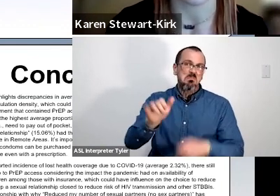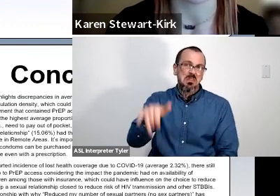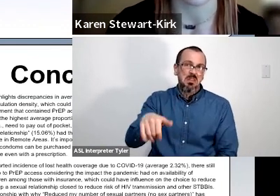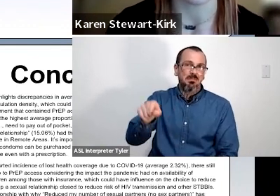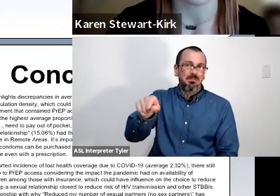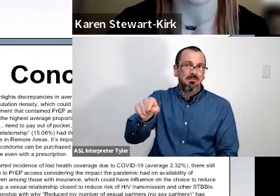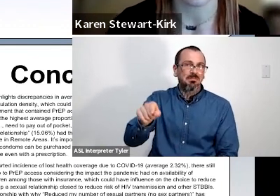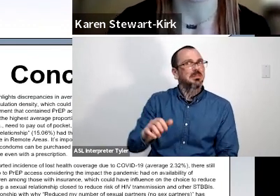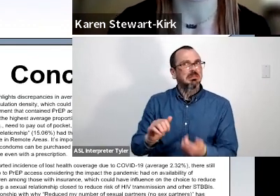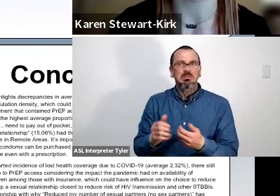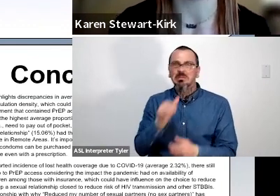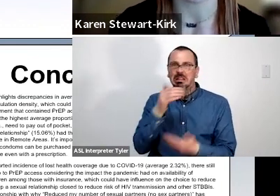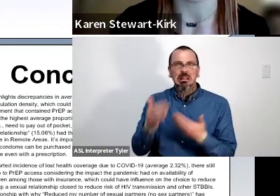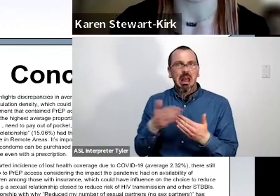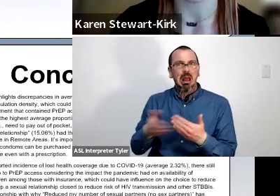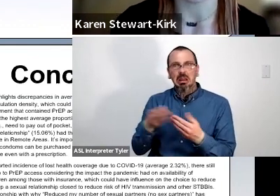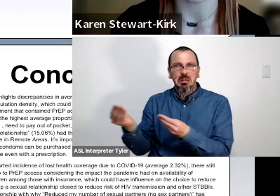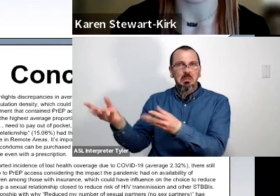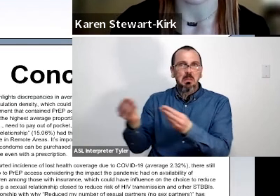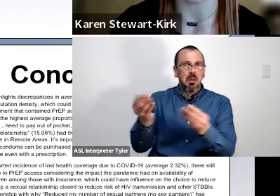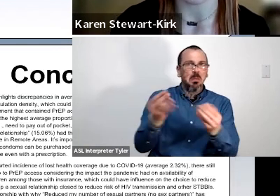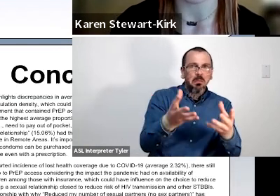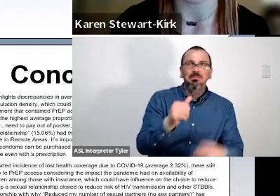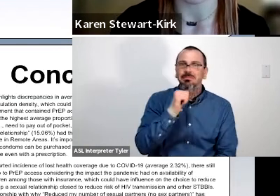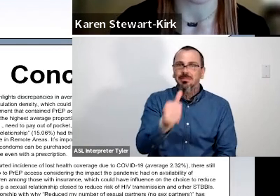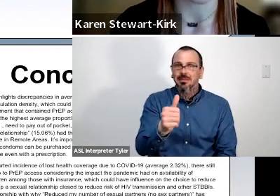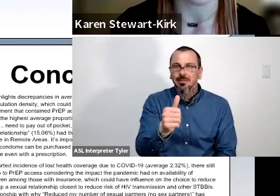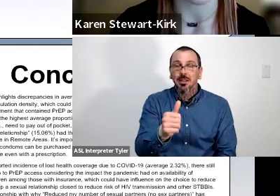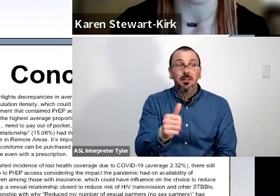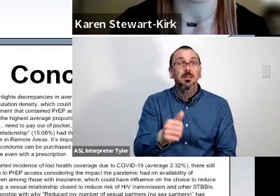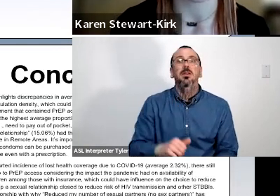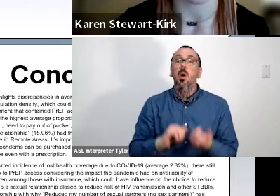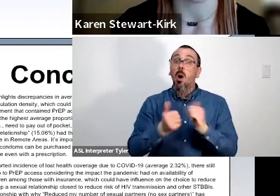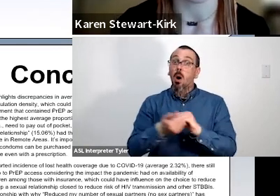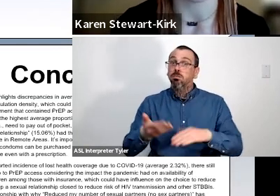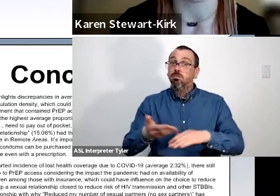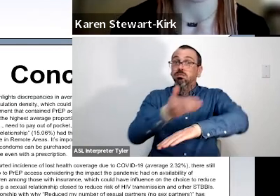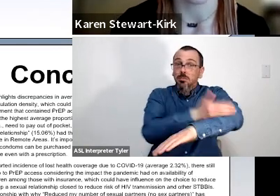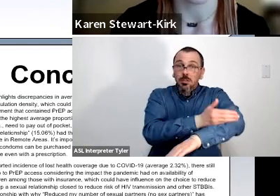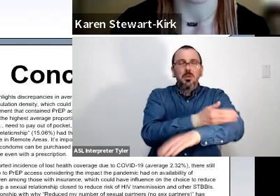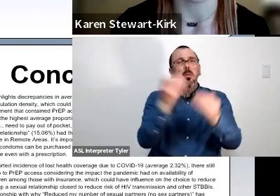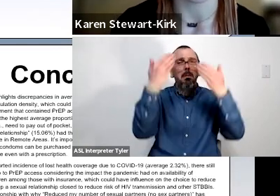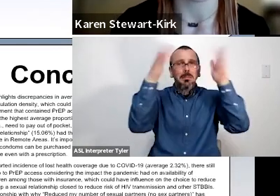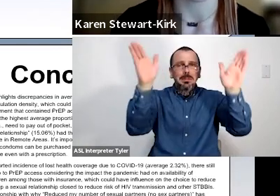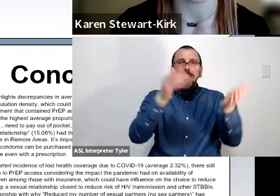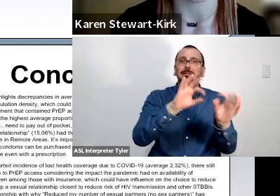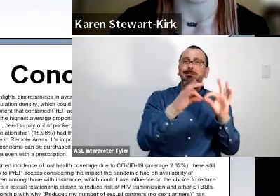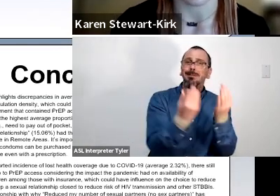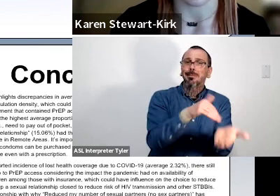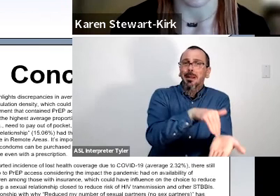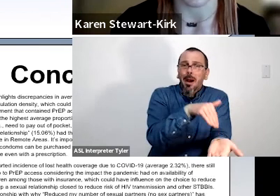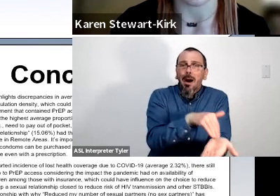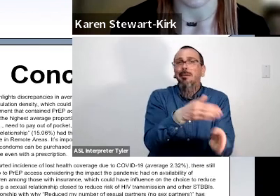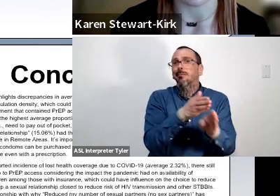distribution error of PrEP deserts would be by increasing education among general practitioners or family doctors. So that there